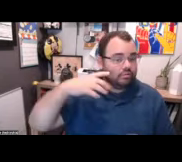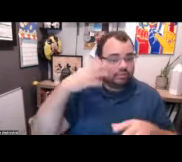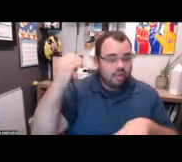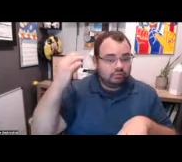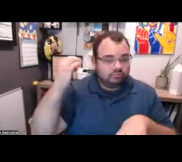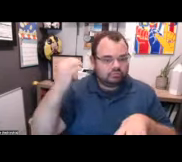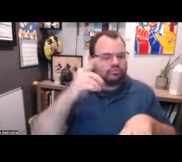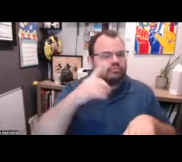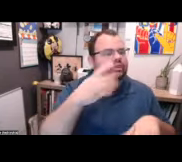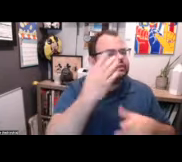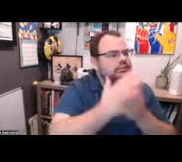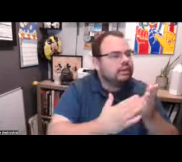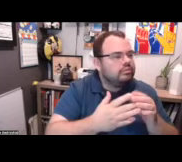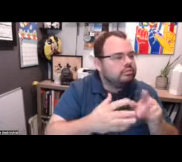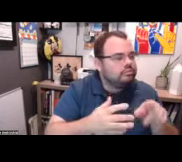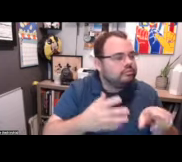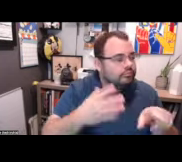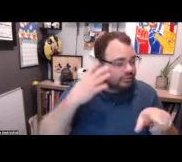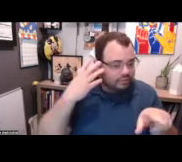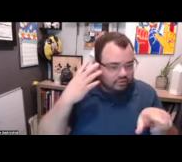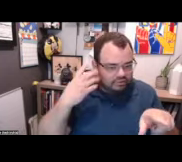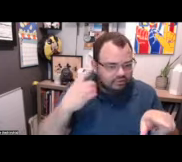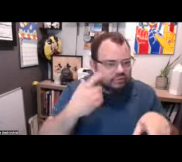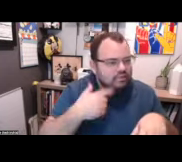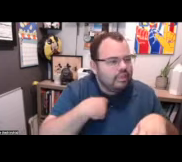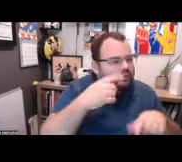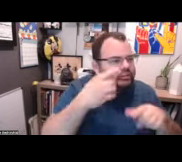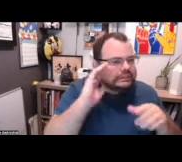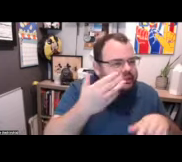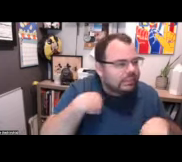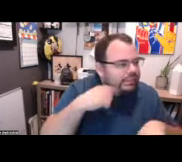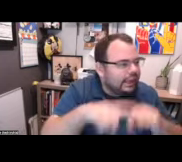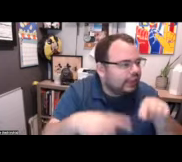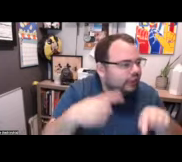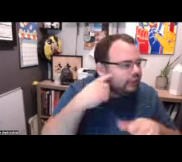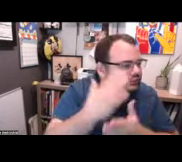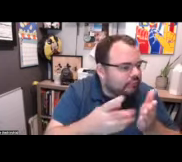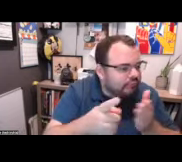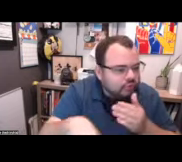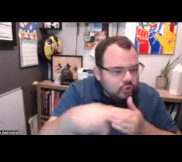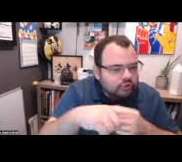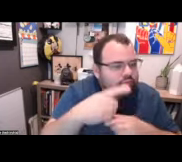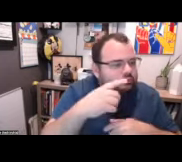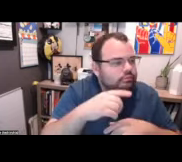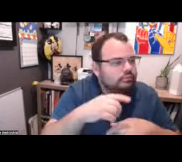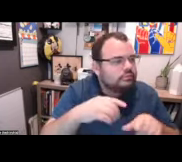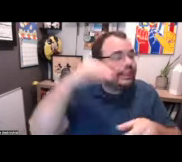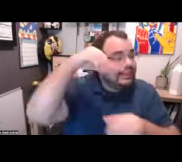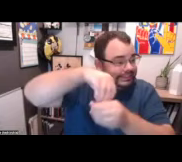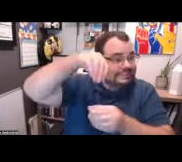In the Do you cochlea? think it goes outside? Oh, what did you say? In the cochlea?